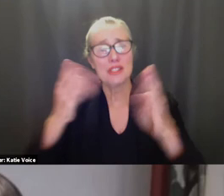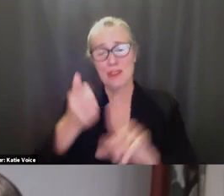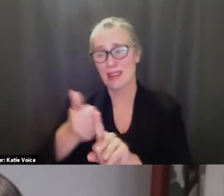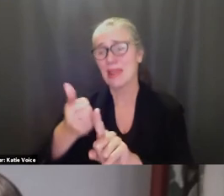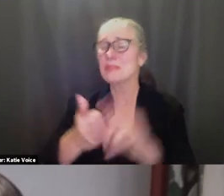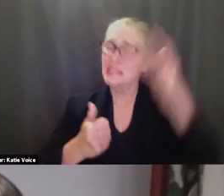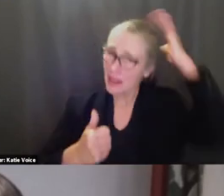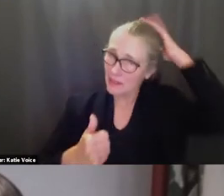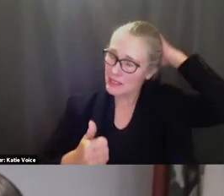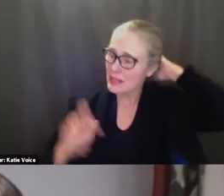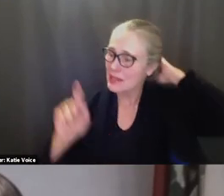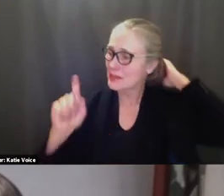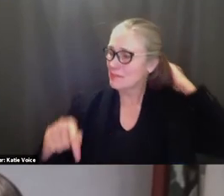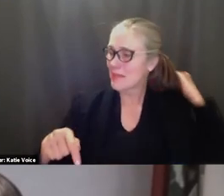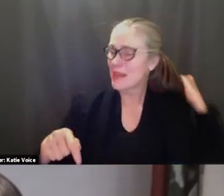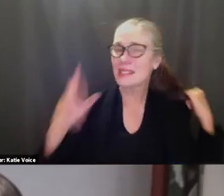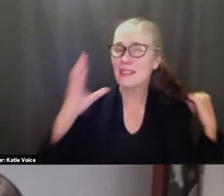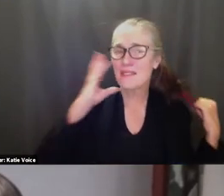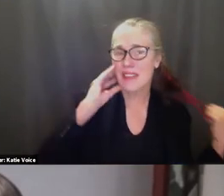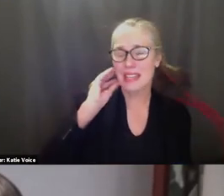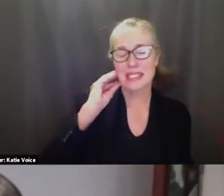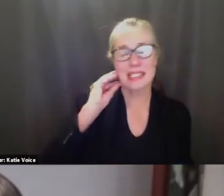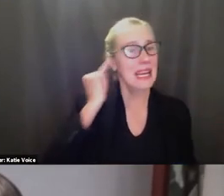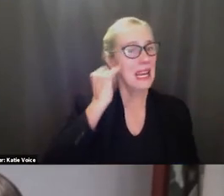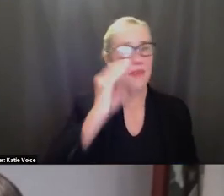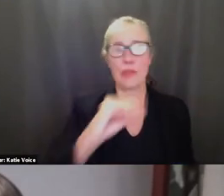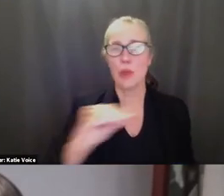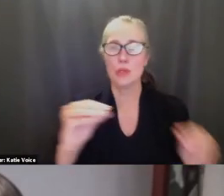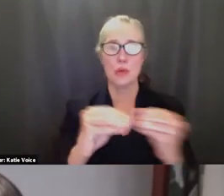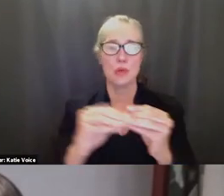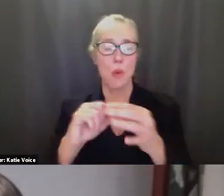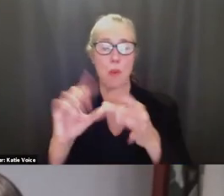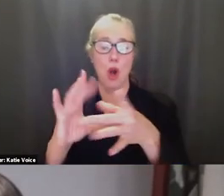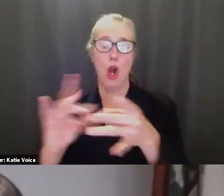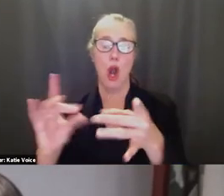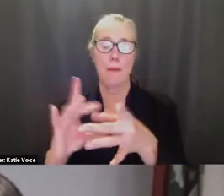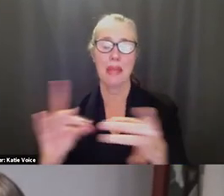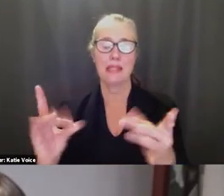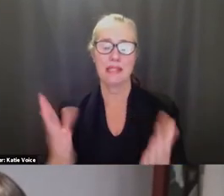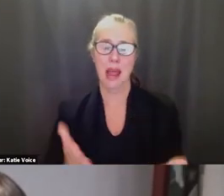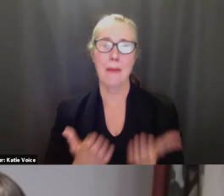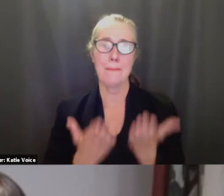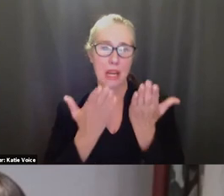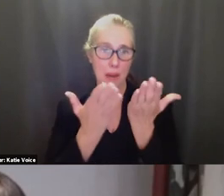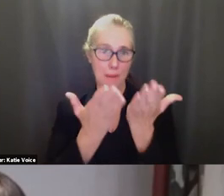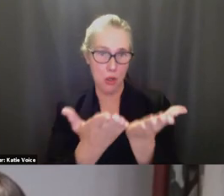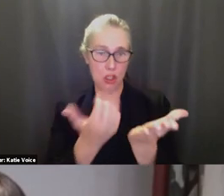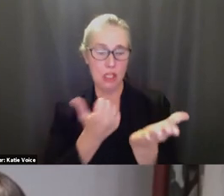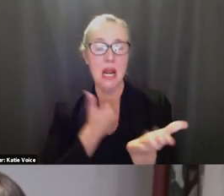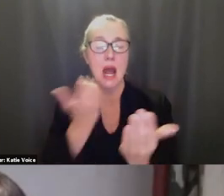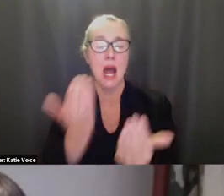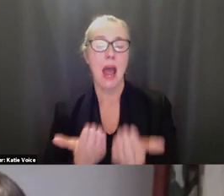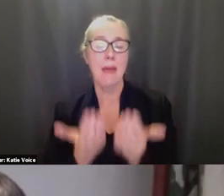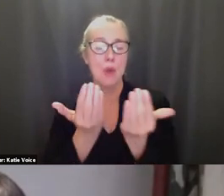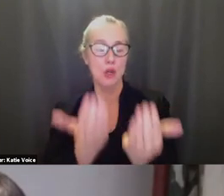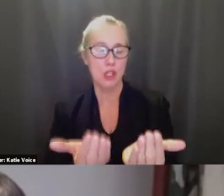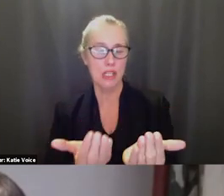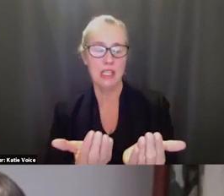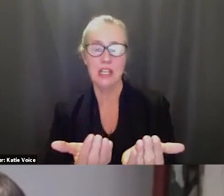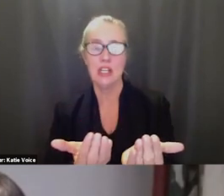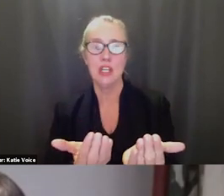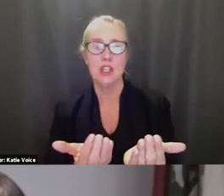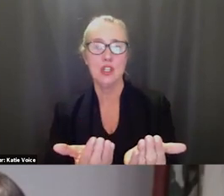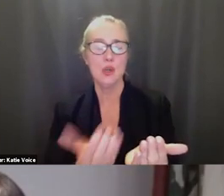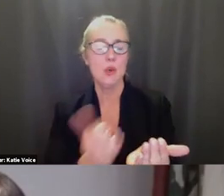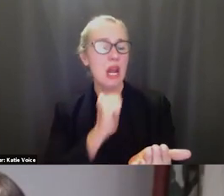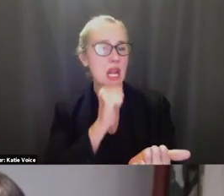now seeing that there are no further comments like to make the following motion i make the motion to not renew the contract